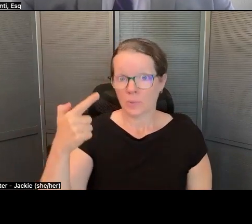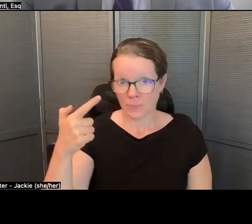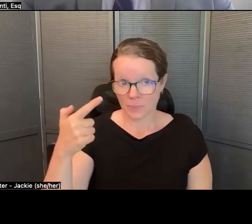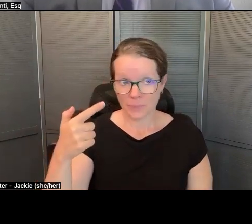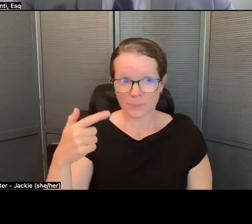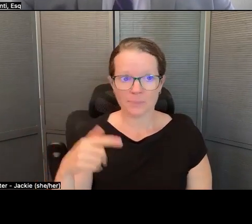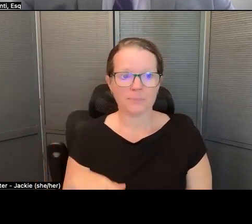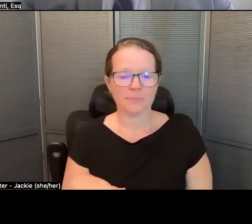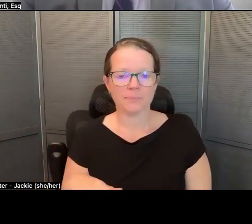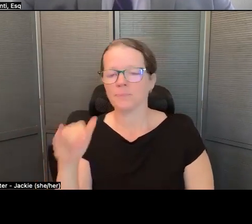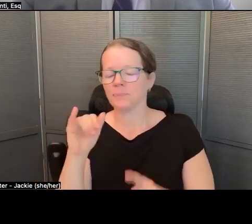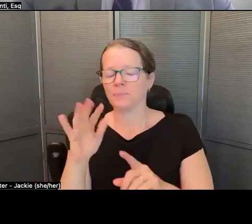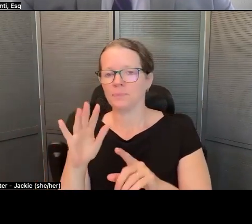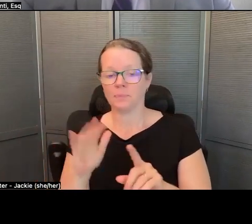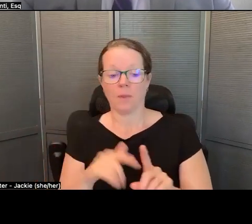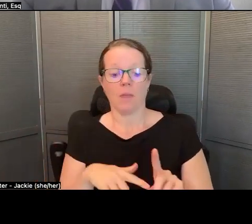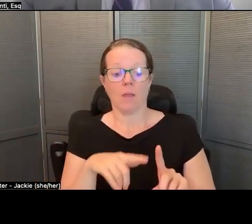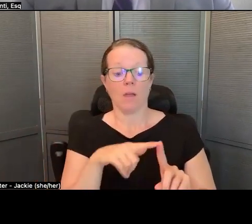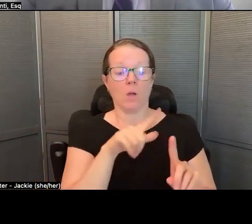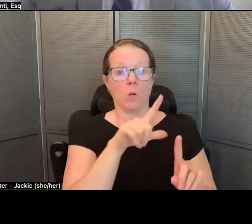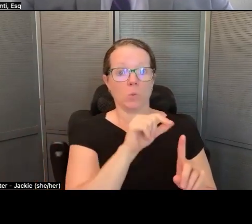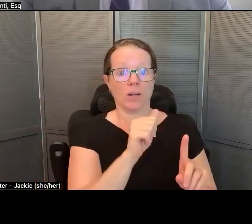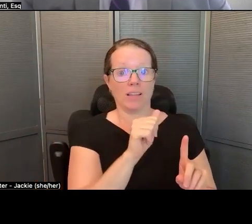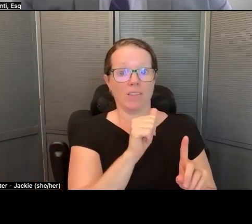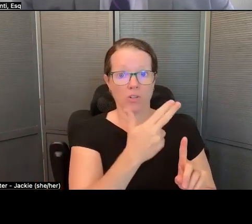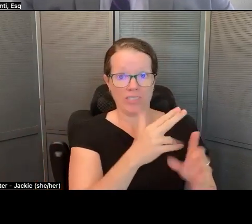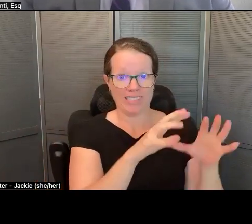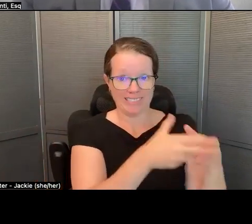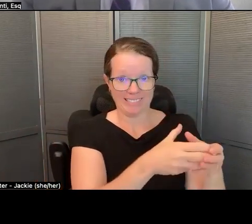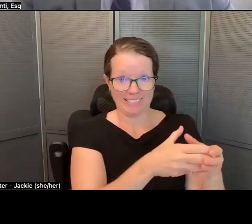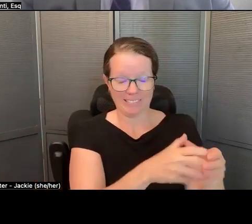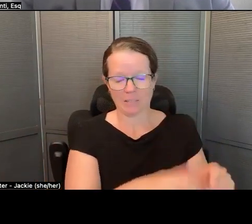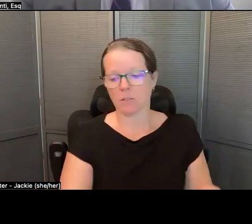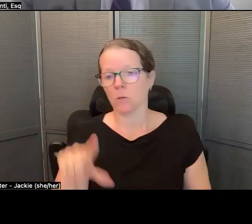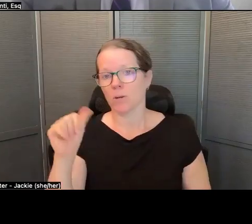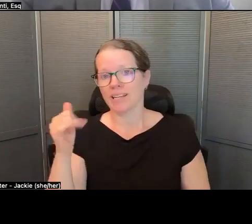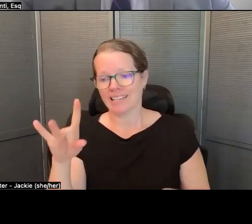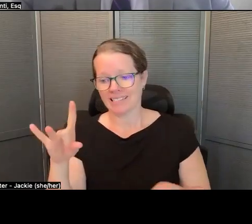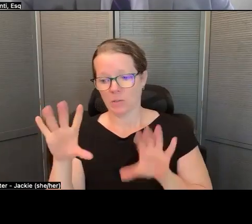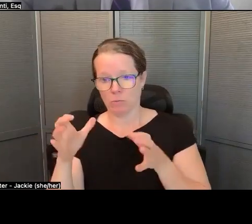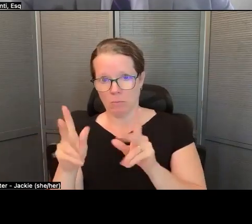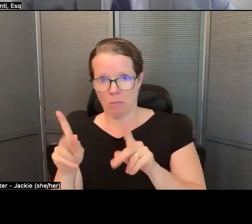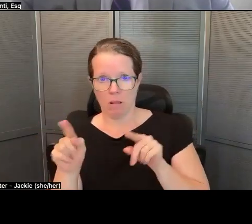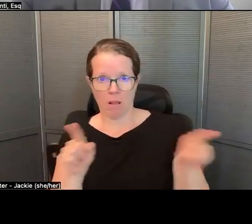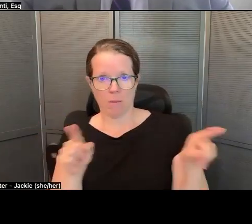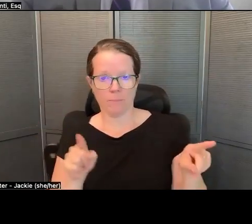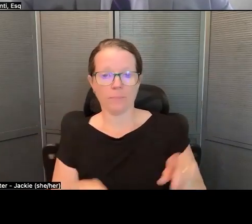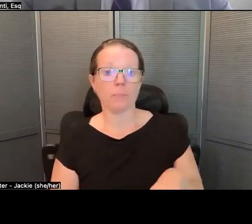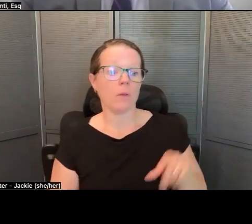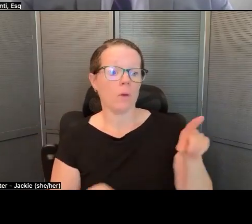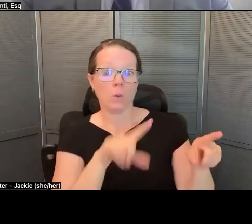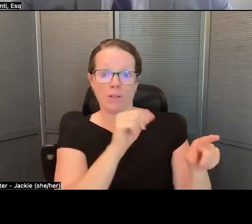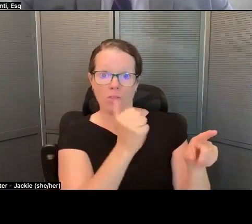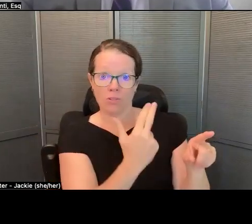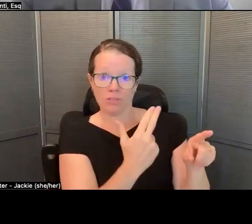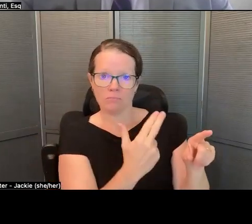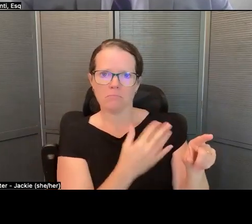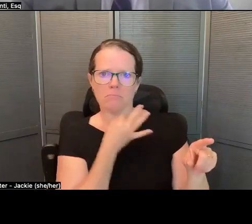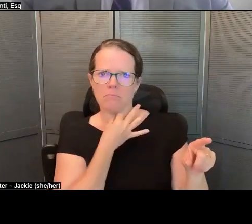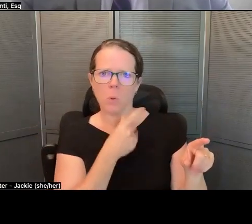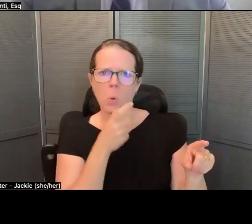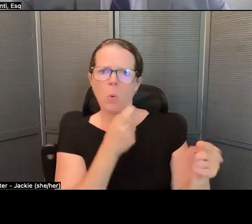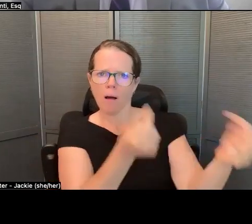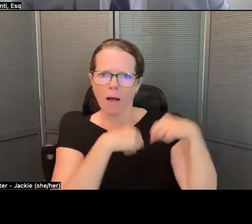from 2013 and a group from 2018. The group in 2013, they compared people that were coming to the Community Justice